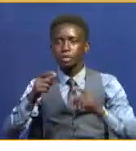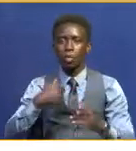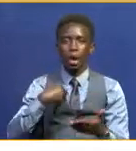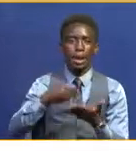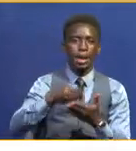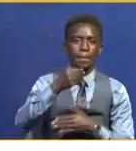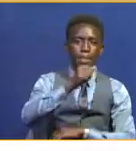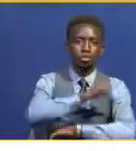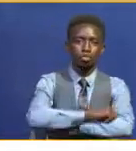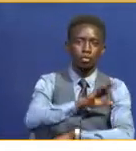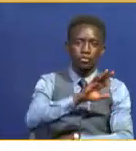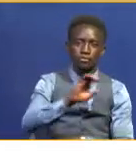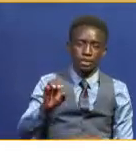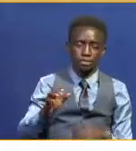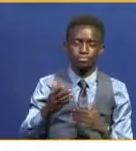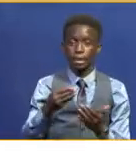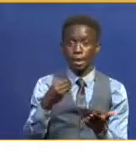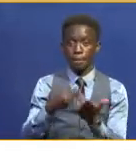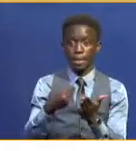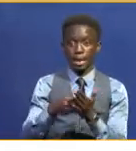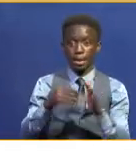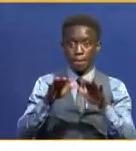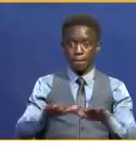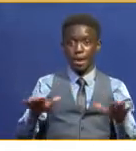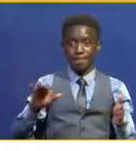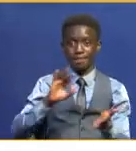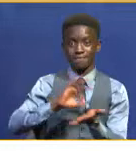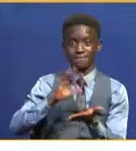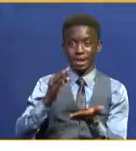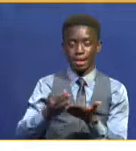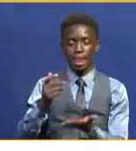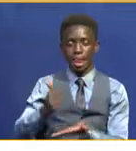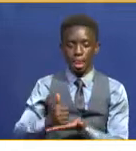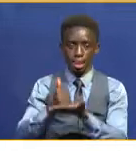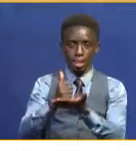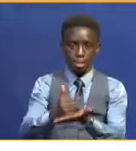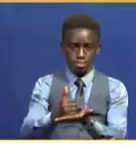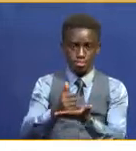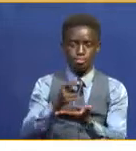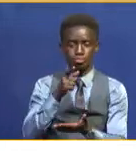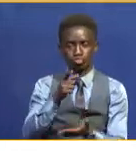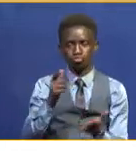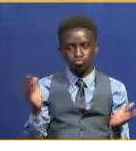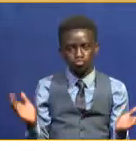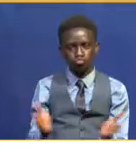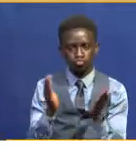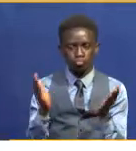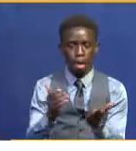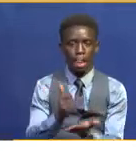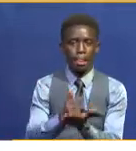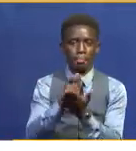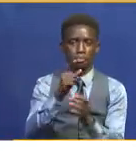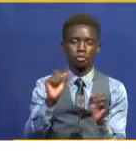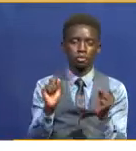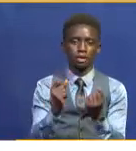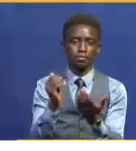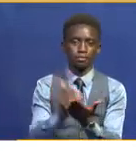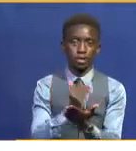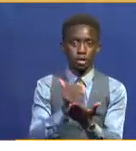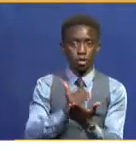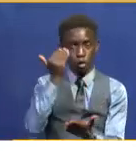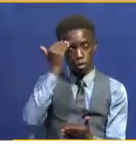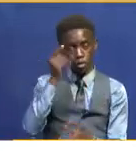time. Money market funds will act as that tool and that vehicle that will actually get there safely. Remember, these are low risk